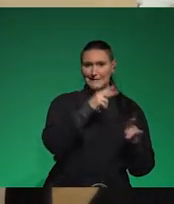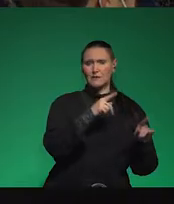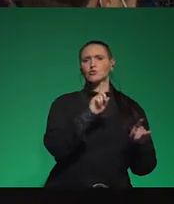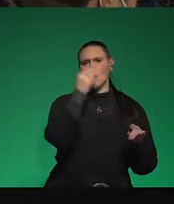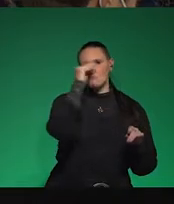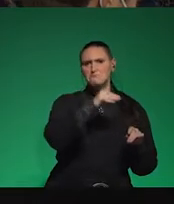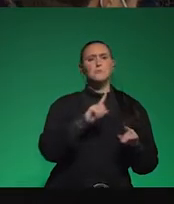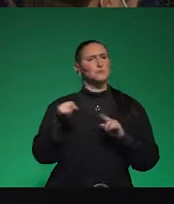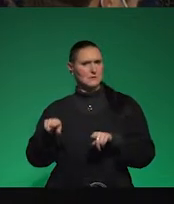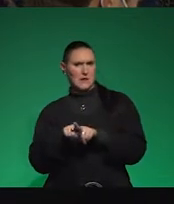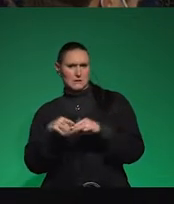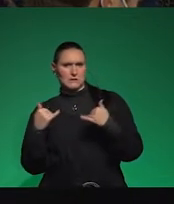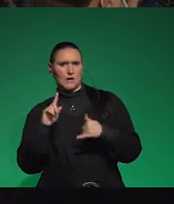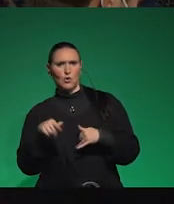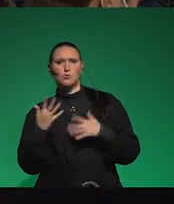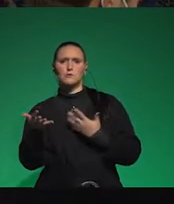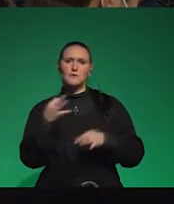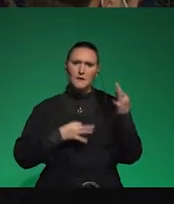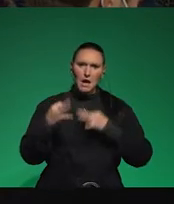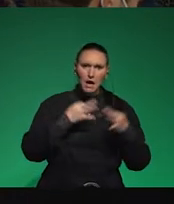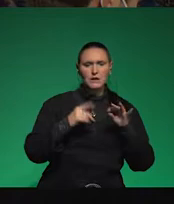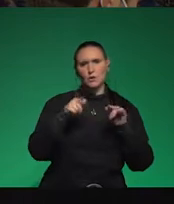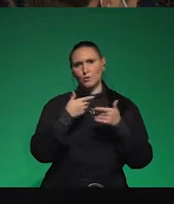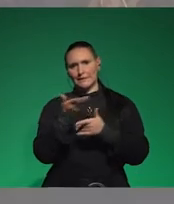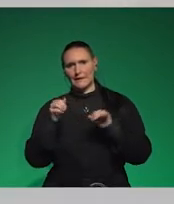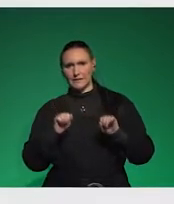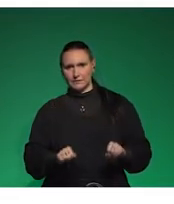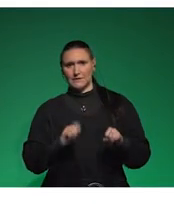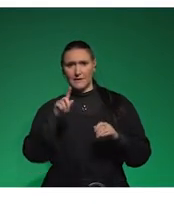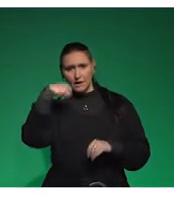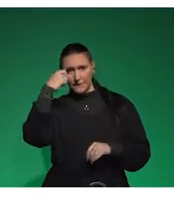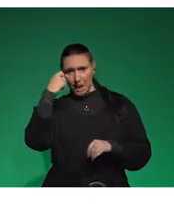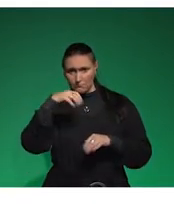live with us after the presentation of the film.